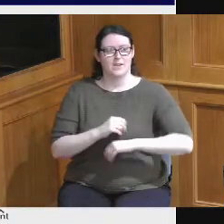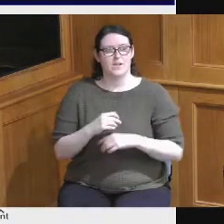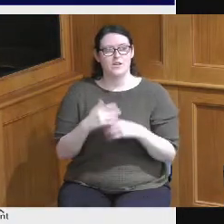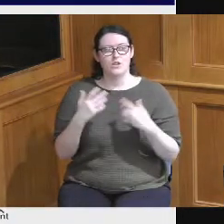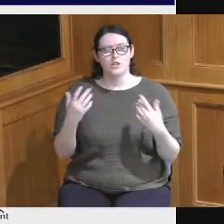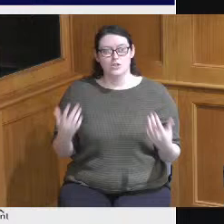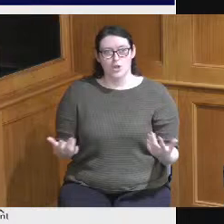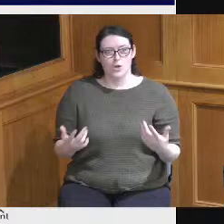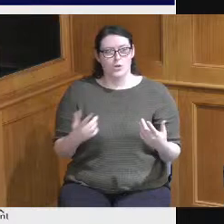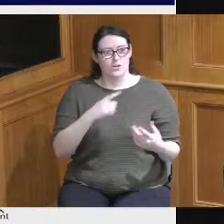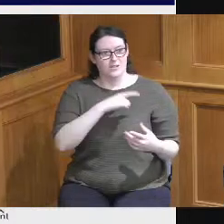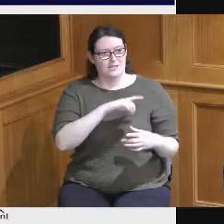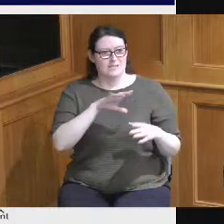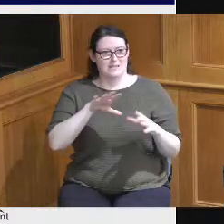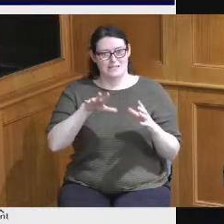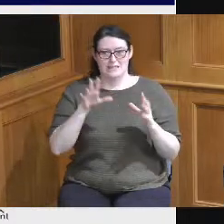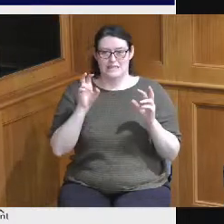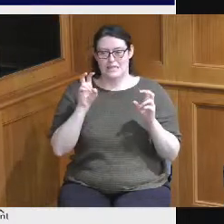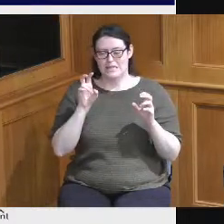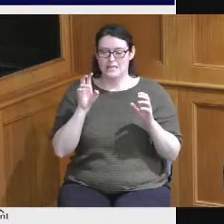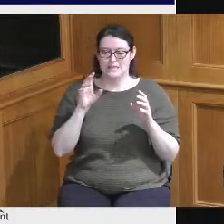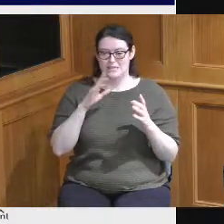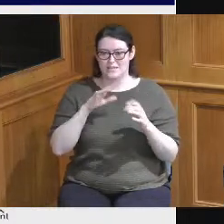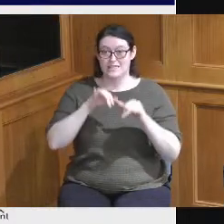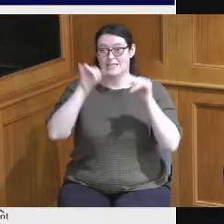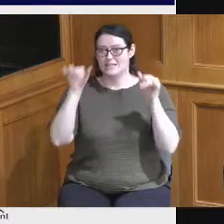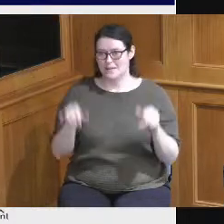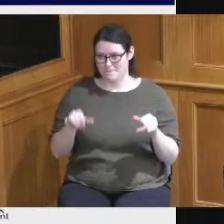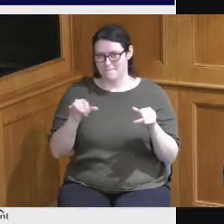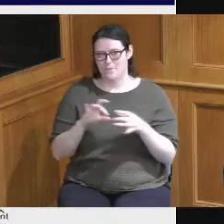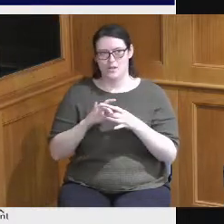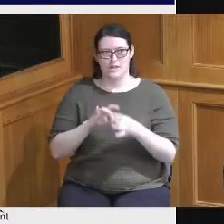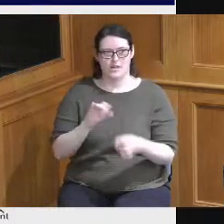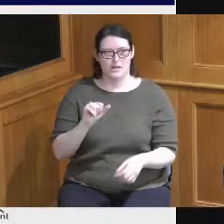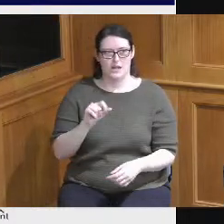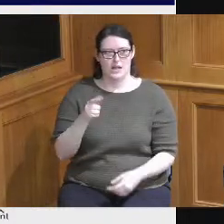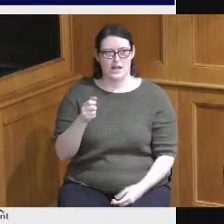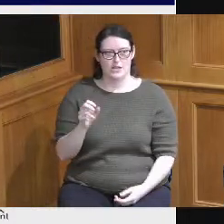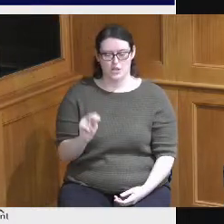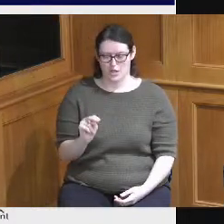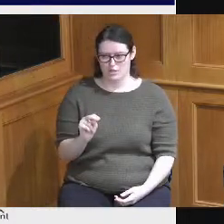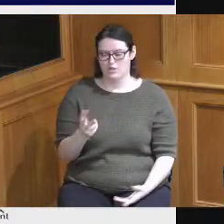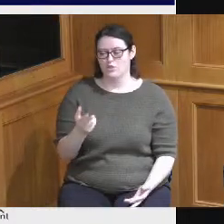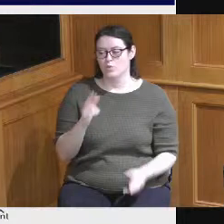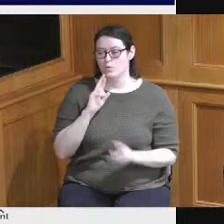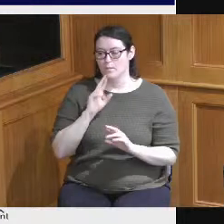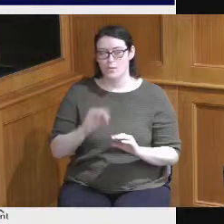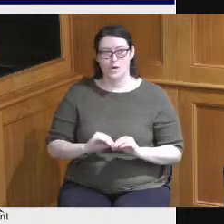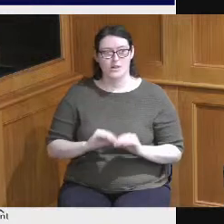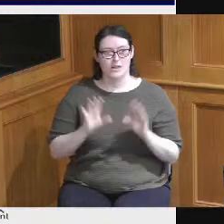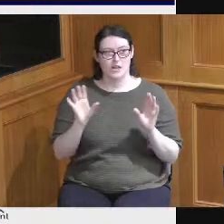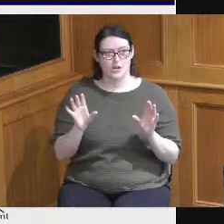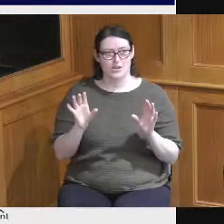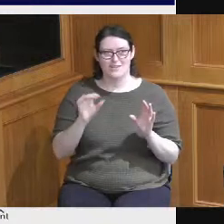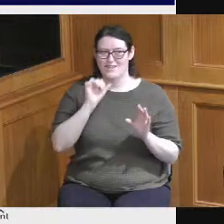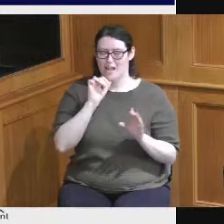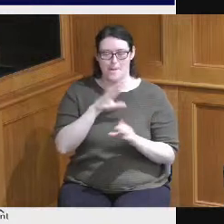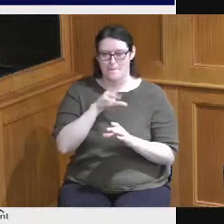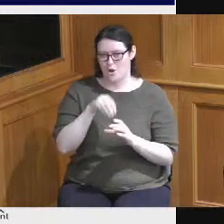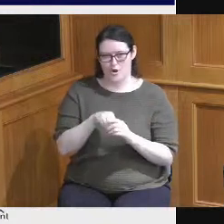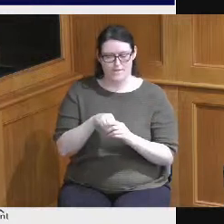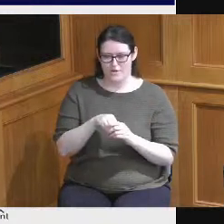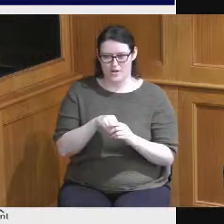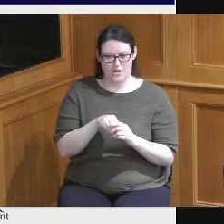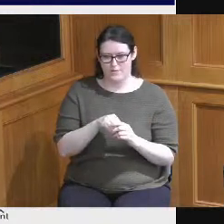So this is the Axon ecosystem. Now the report with clarity, that is not part of our,